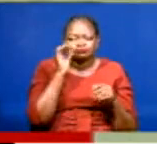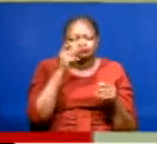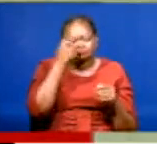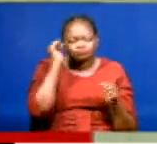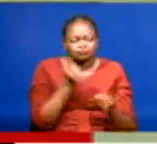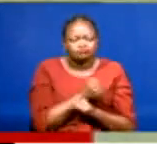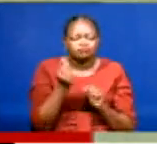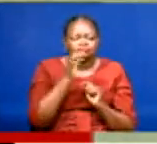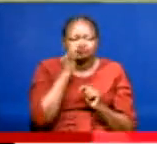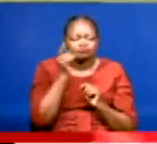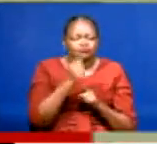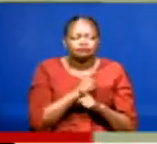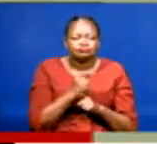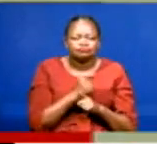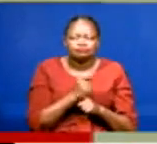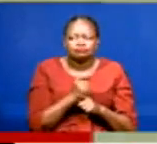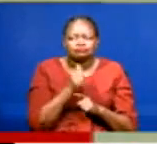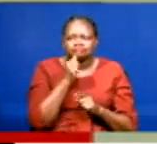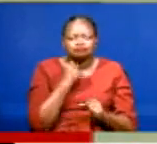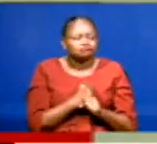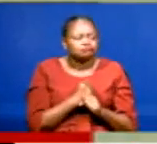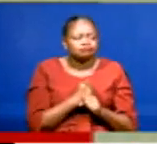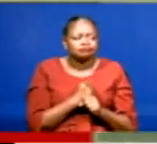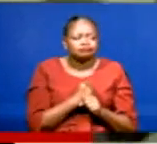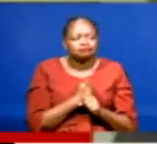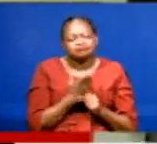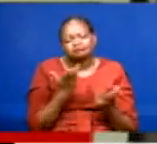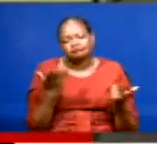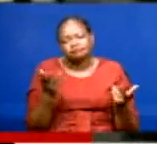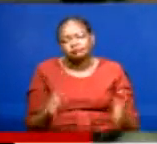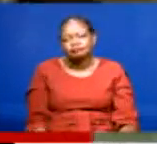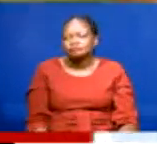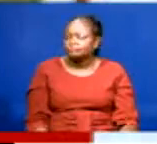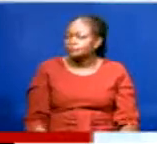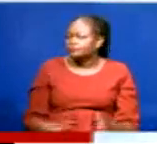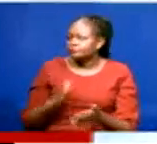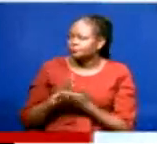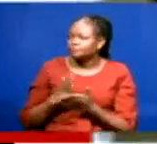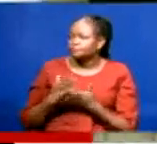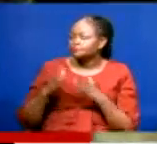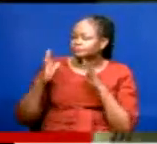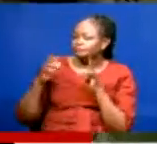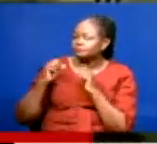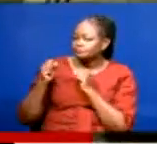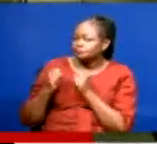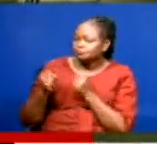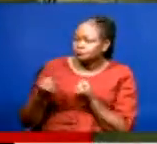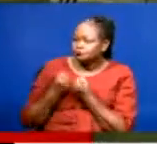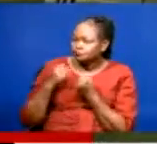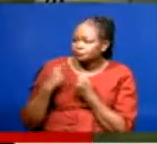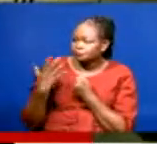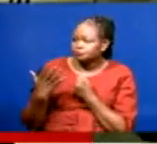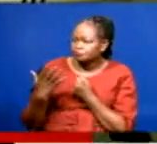and come even to train. It will not work for you. Then of course you have a major fight coming up in May. Talk about